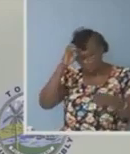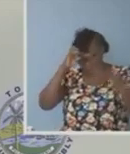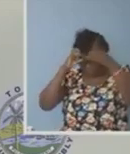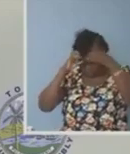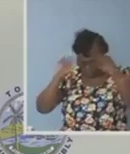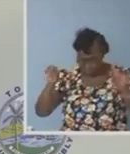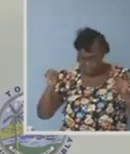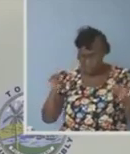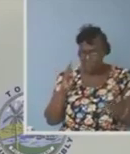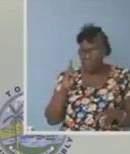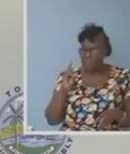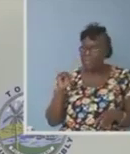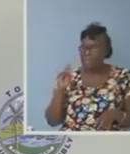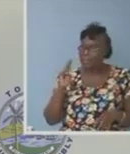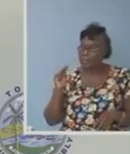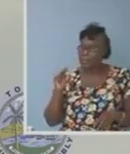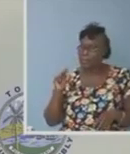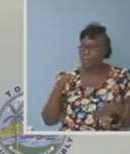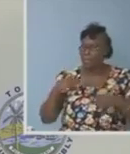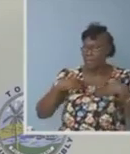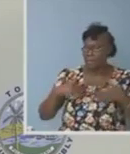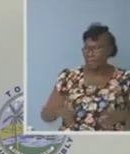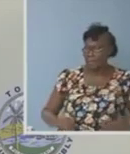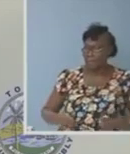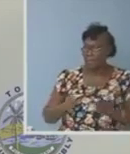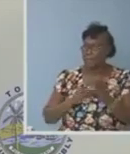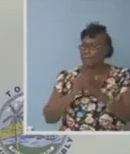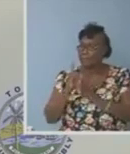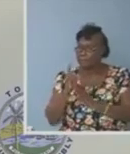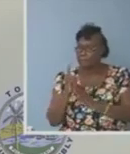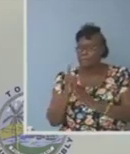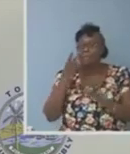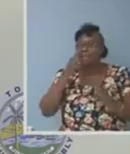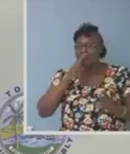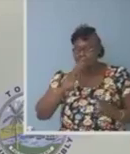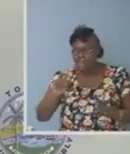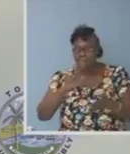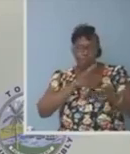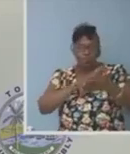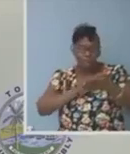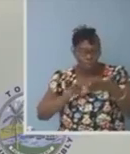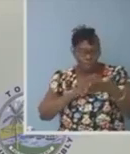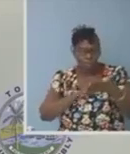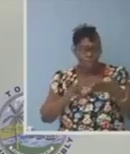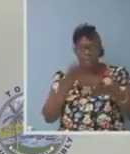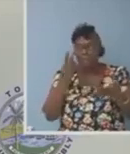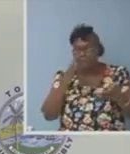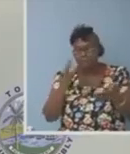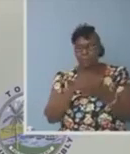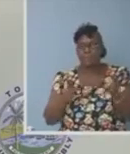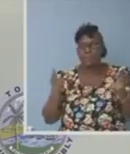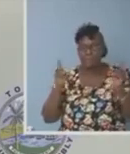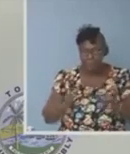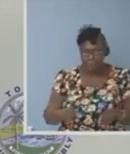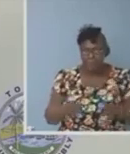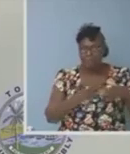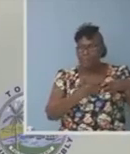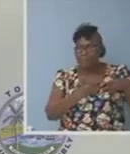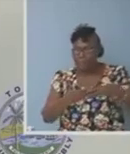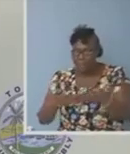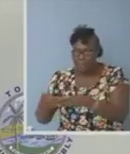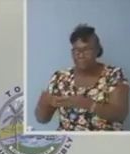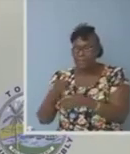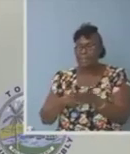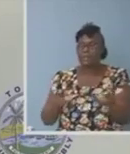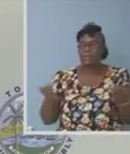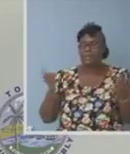Education, DIE, and Division of Health and Wellness bulletins, so that they can be so guided as to the